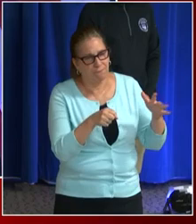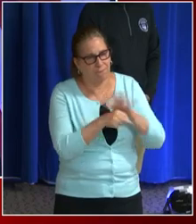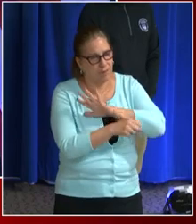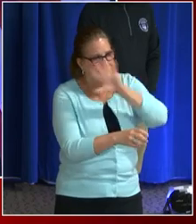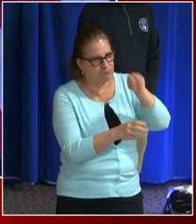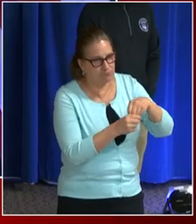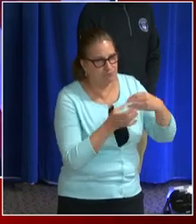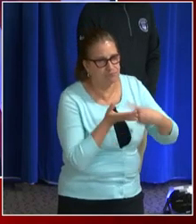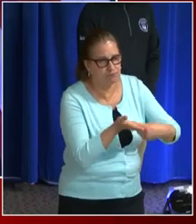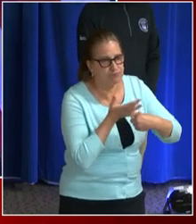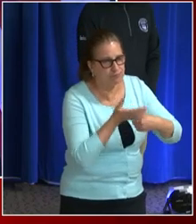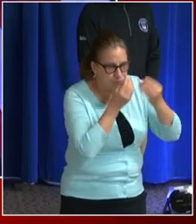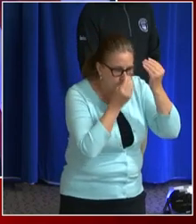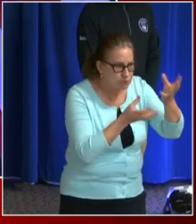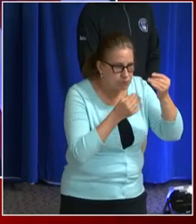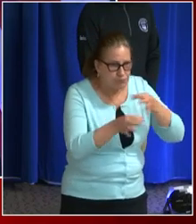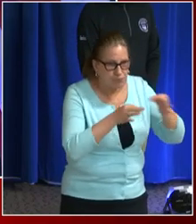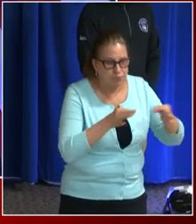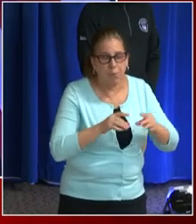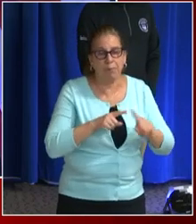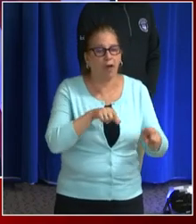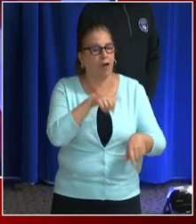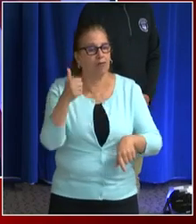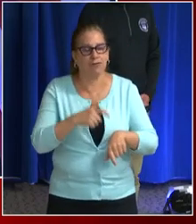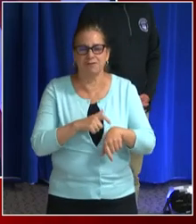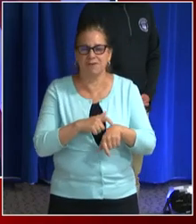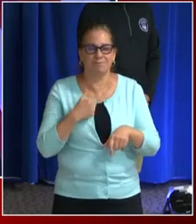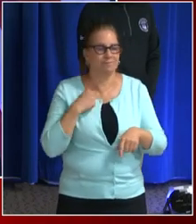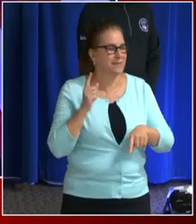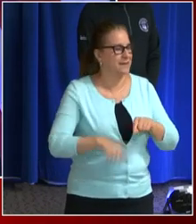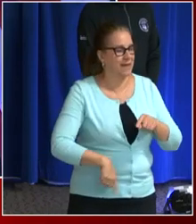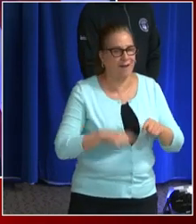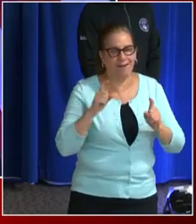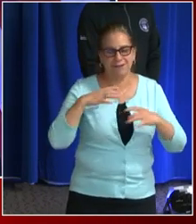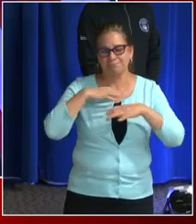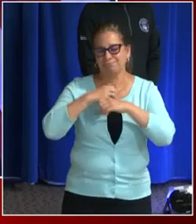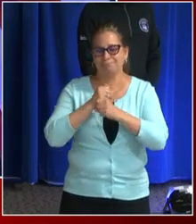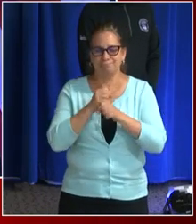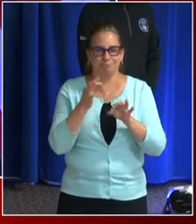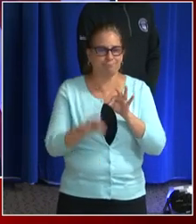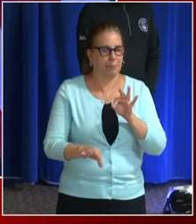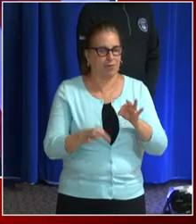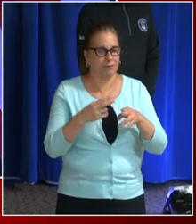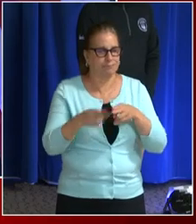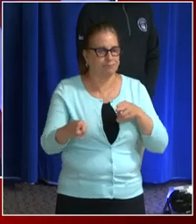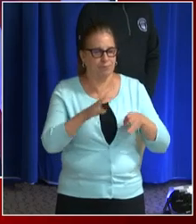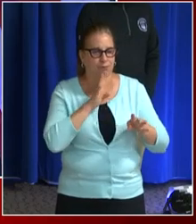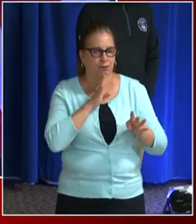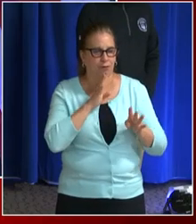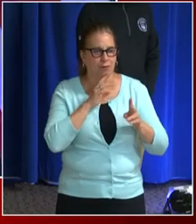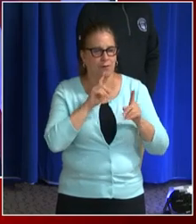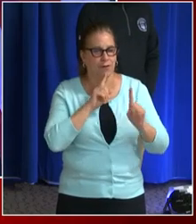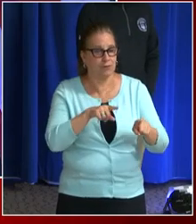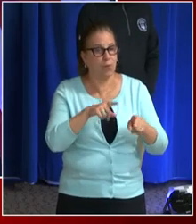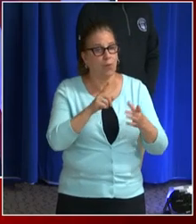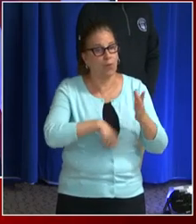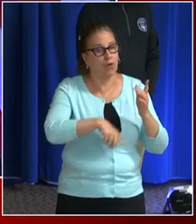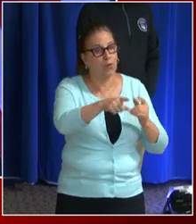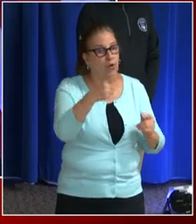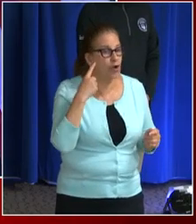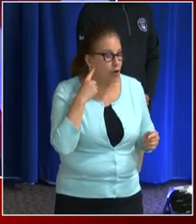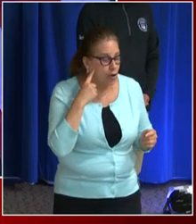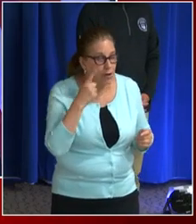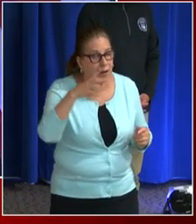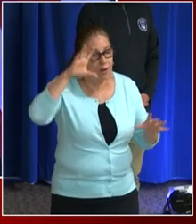you the gist of. And it's this. I think that you heard the president yesterday,